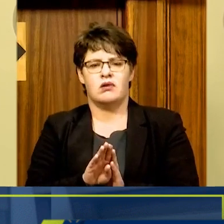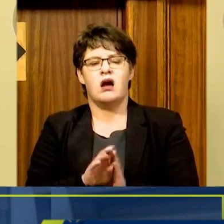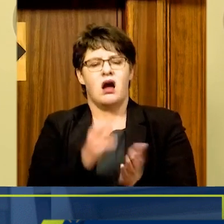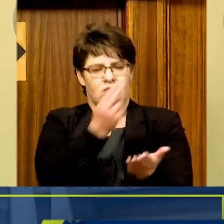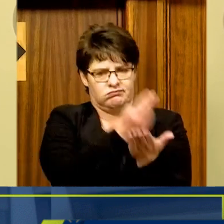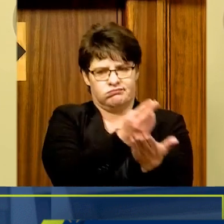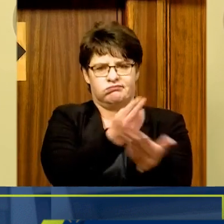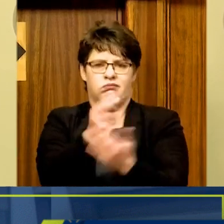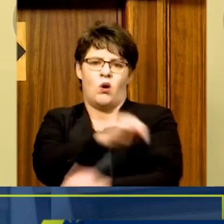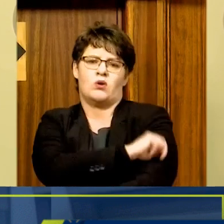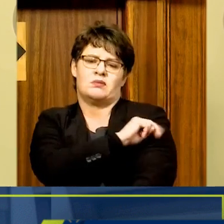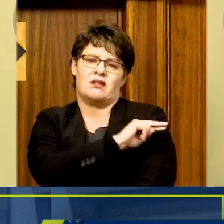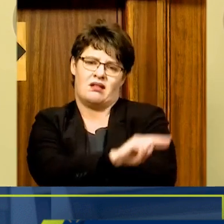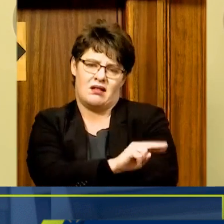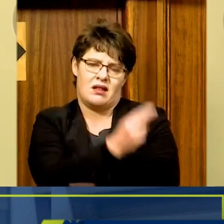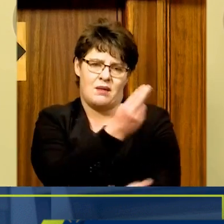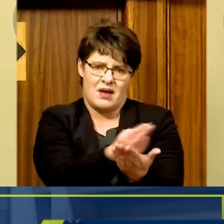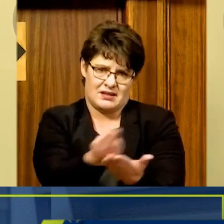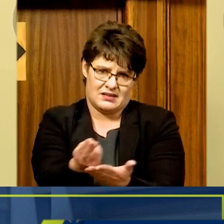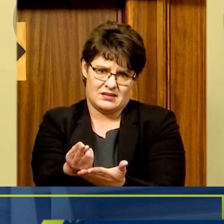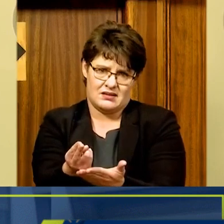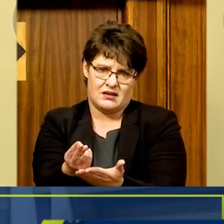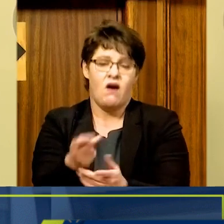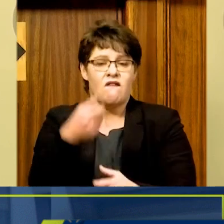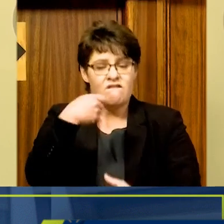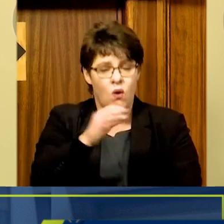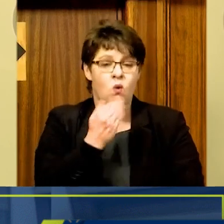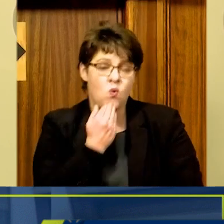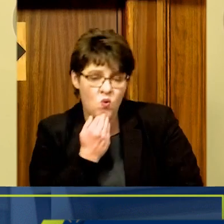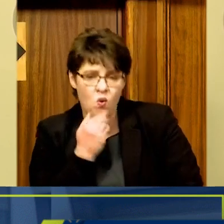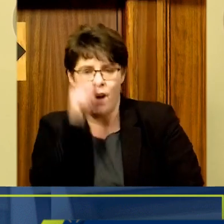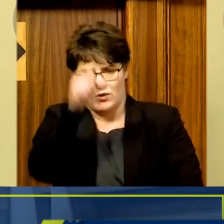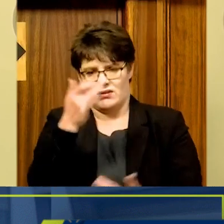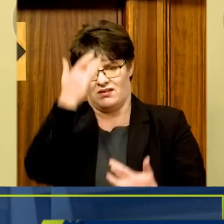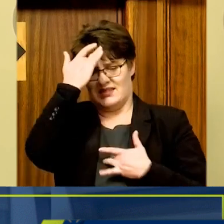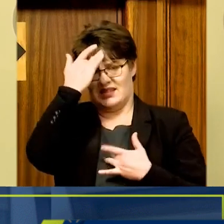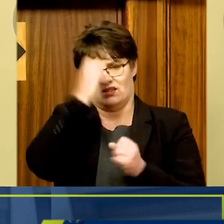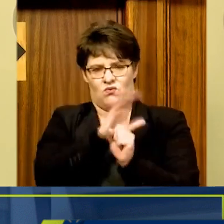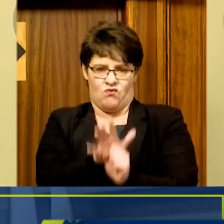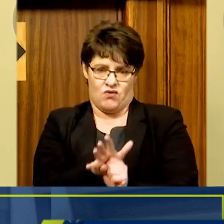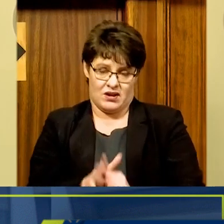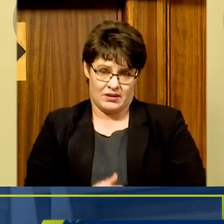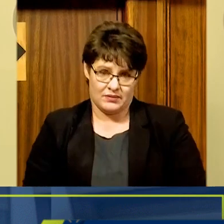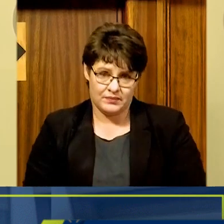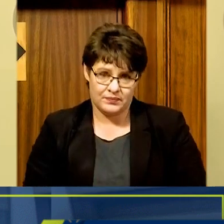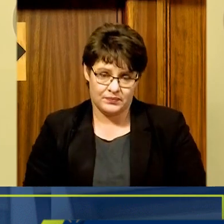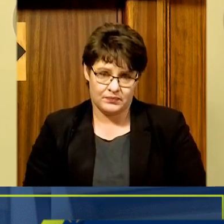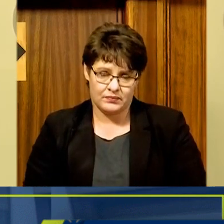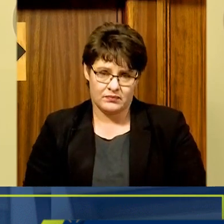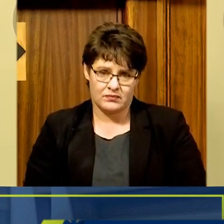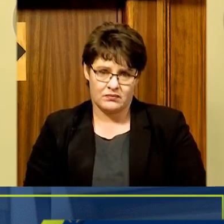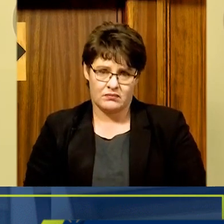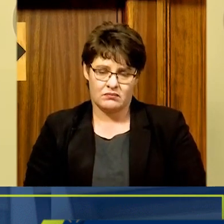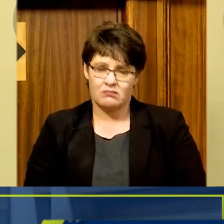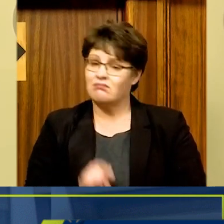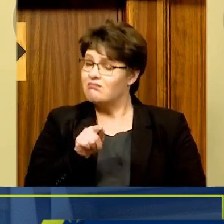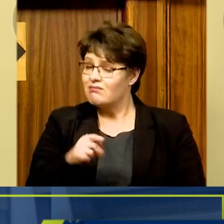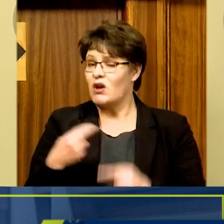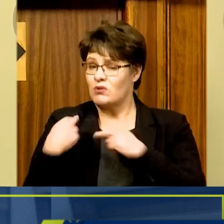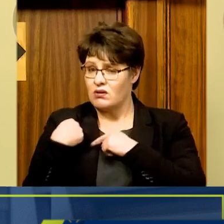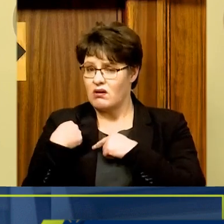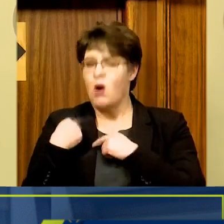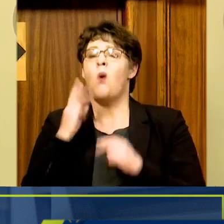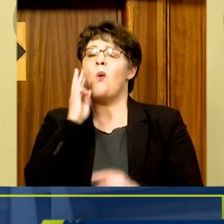and critical beds available for COVID-19 patients. This is a task that will